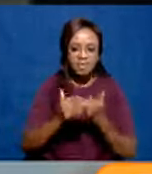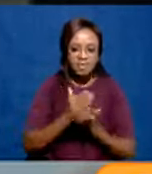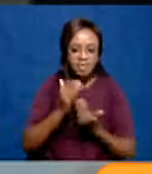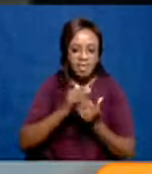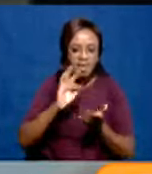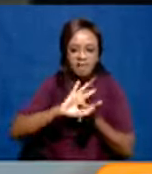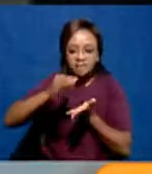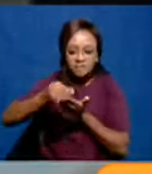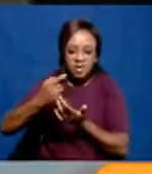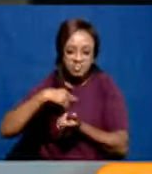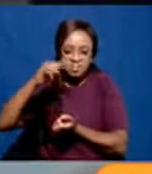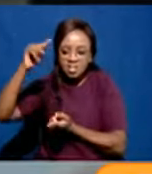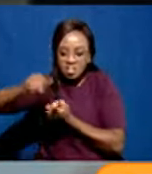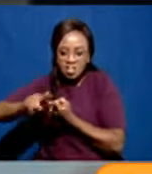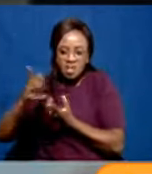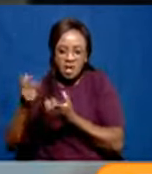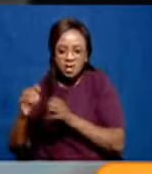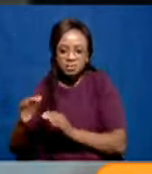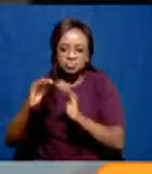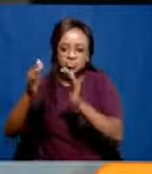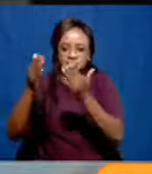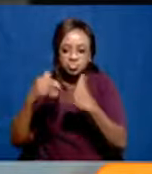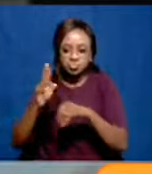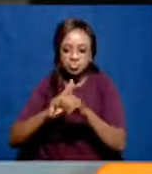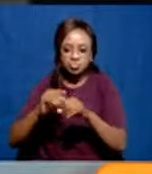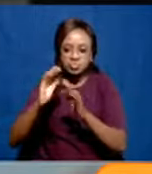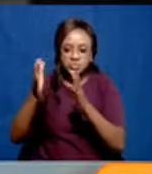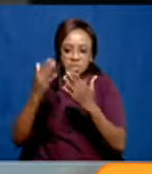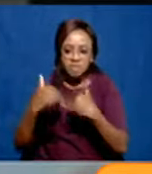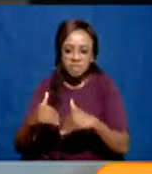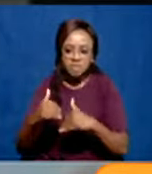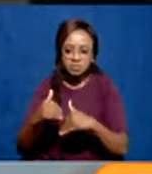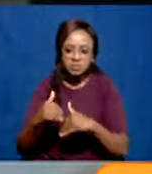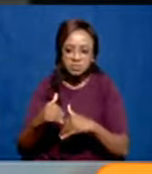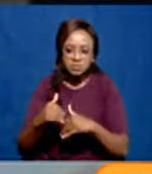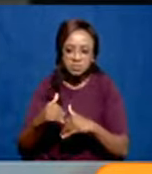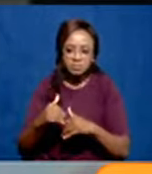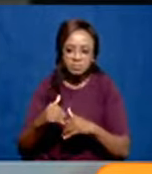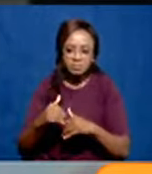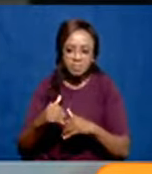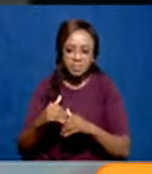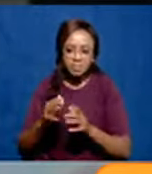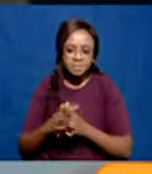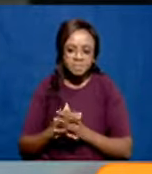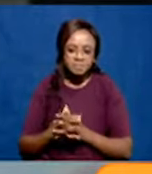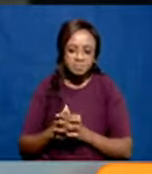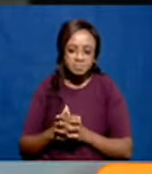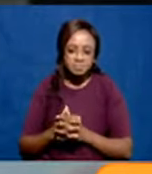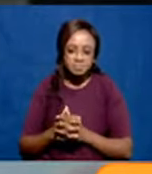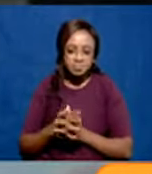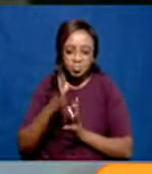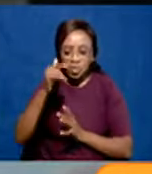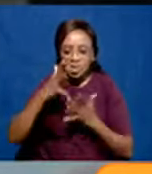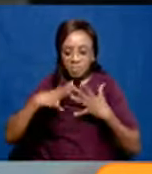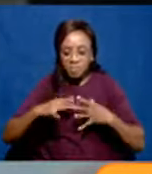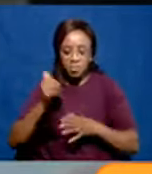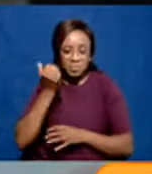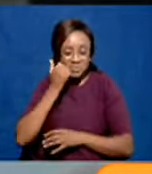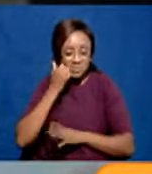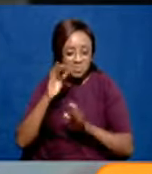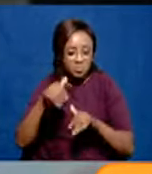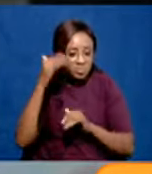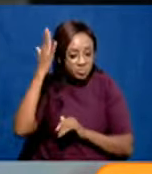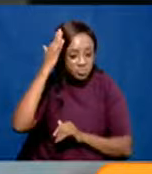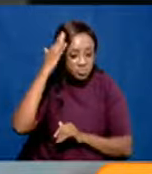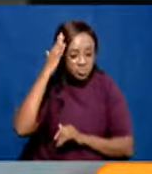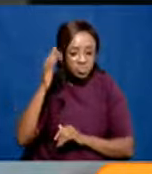depleted and now I need to move to the next one? That confusion that might come from, you know, patients waiting to know this